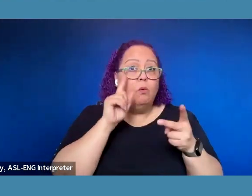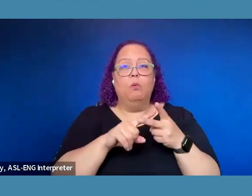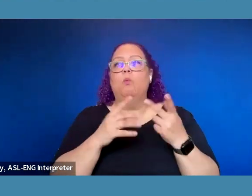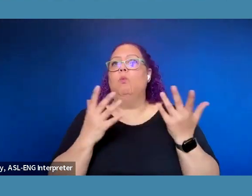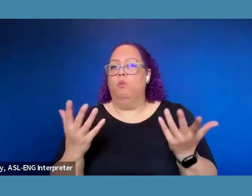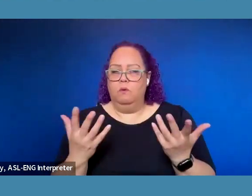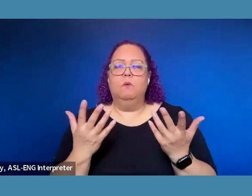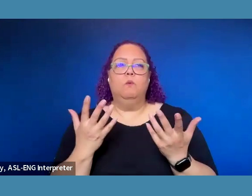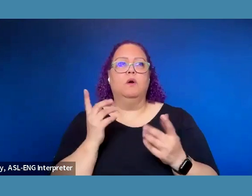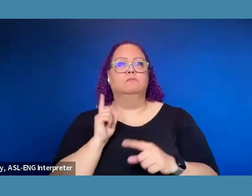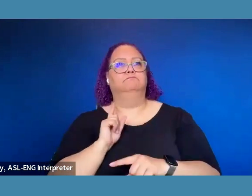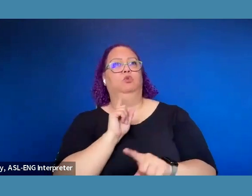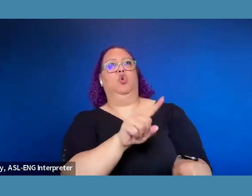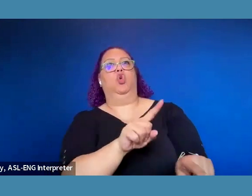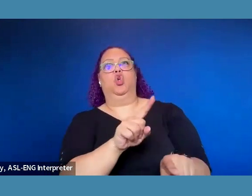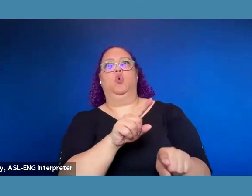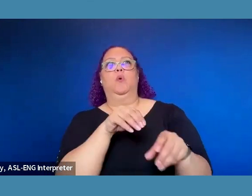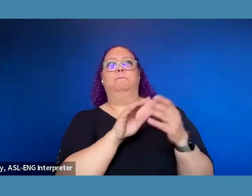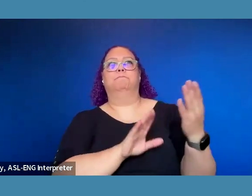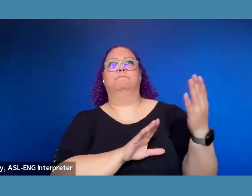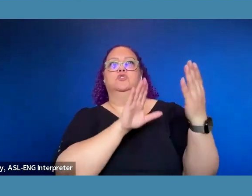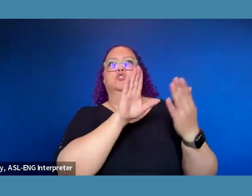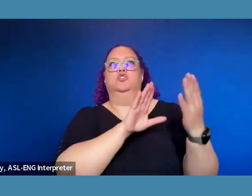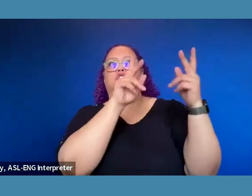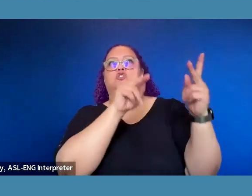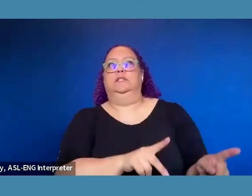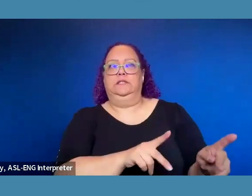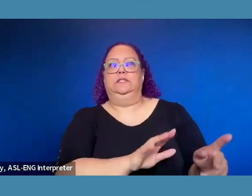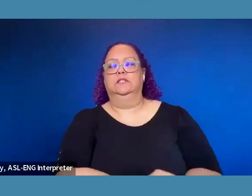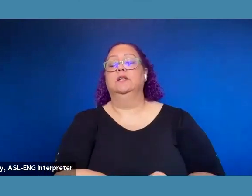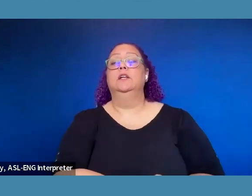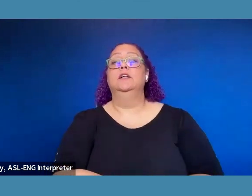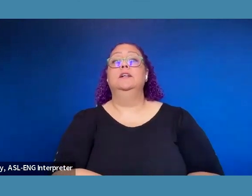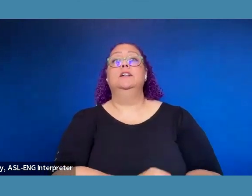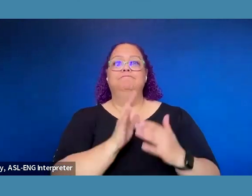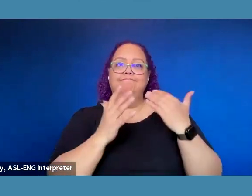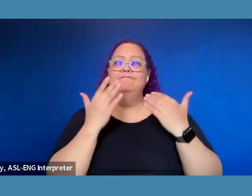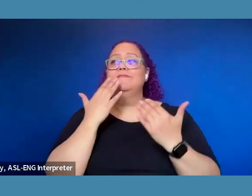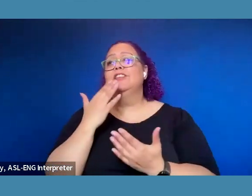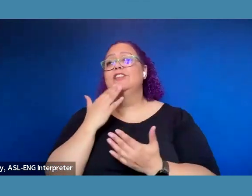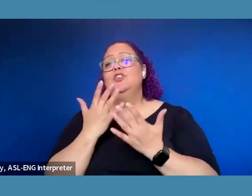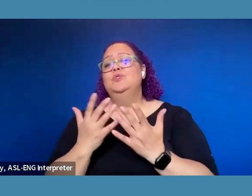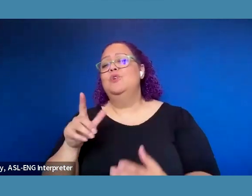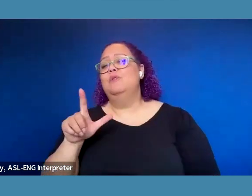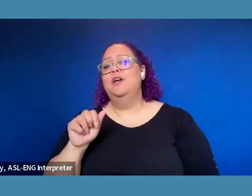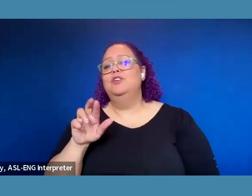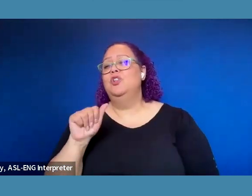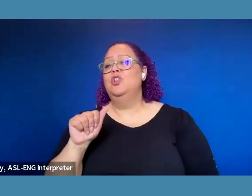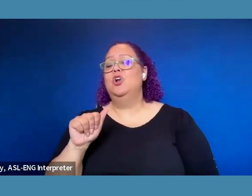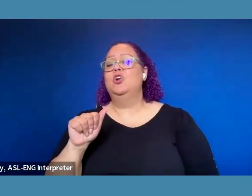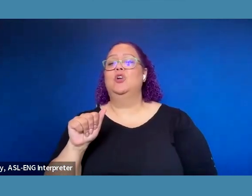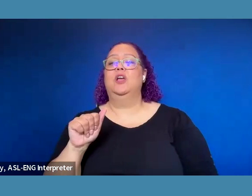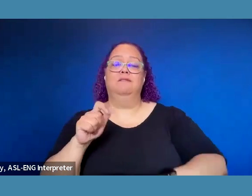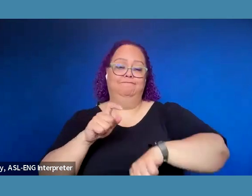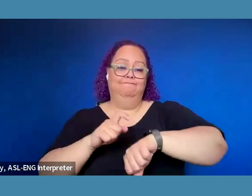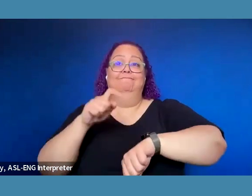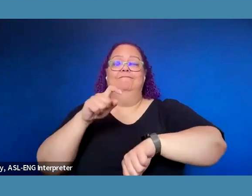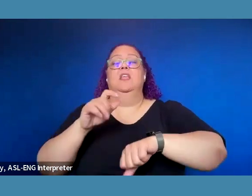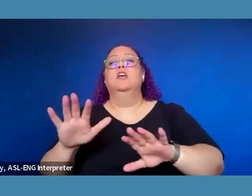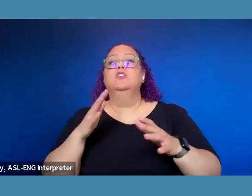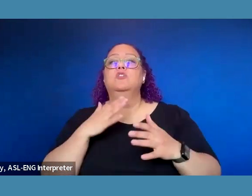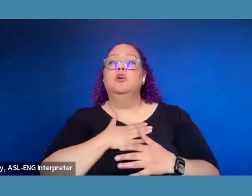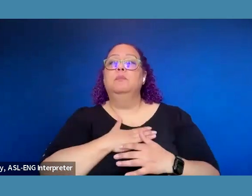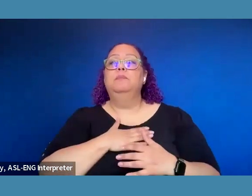Right, wonderful. Thank you so much, Laura. We are at time, so please take a moment to scan the